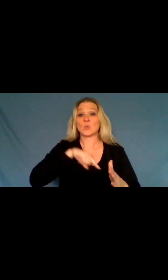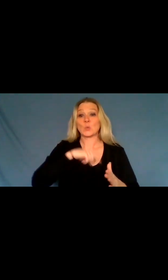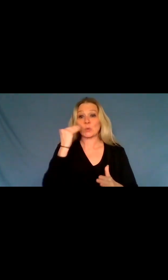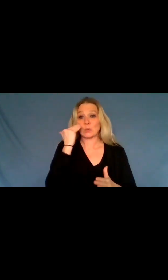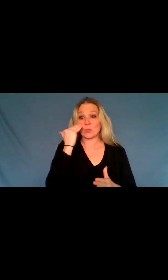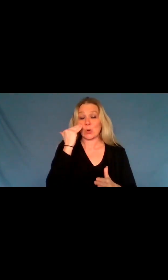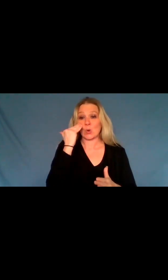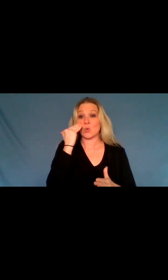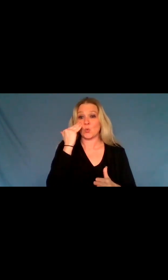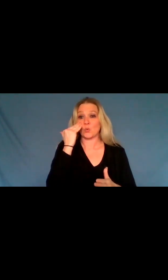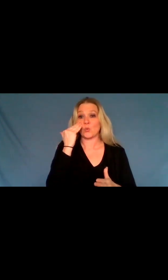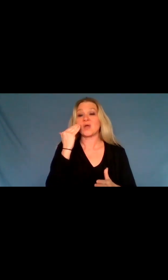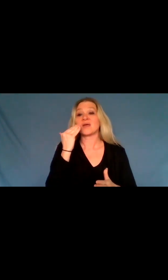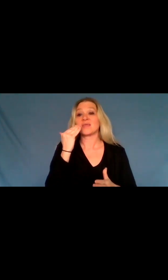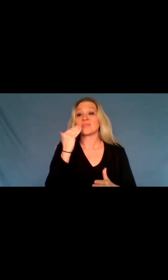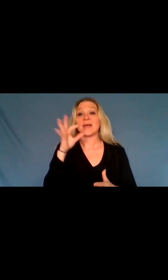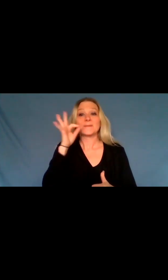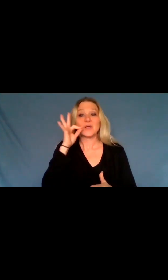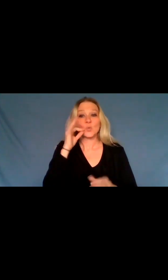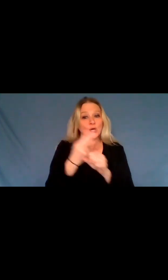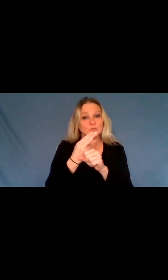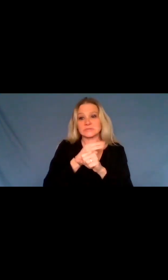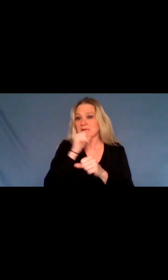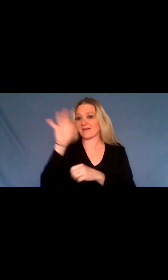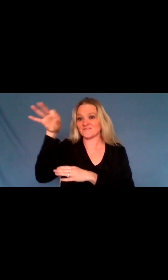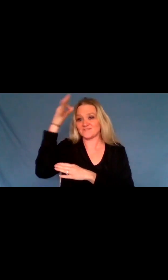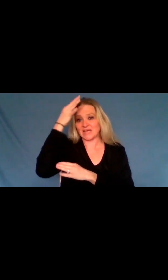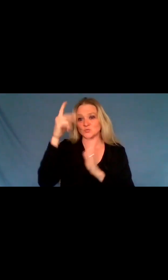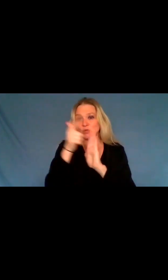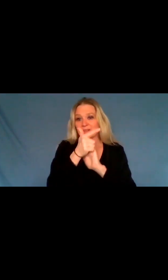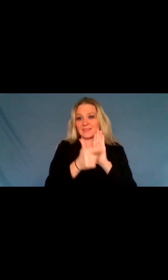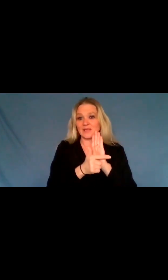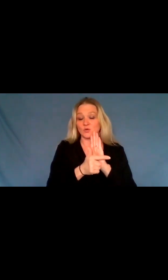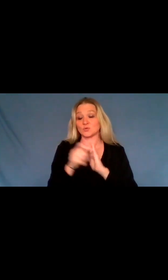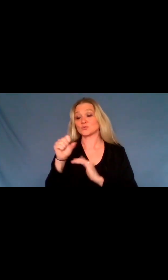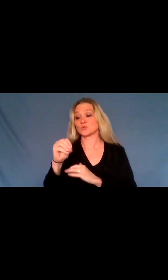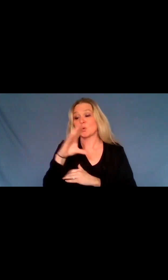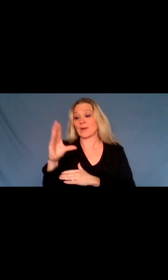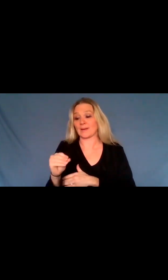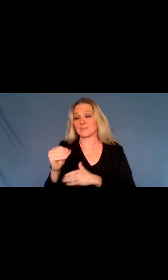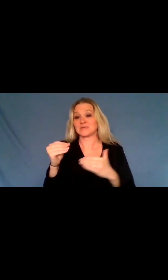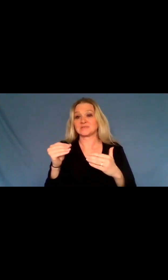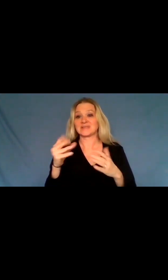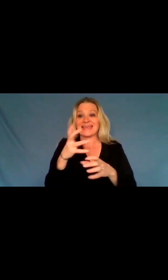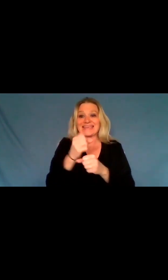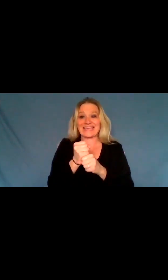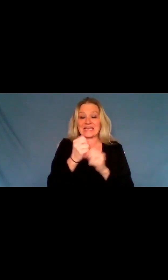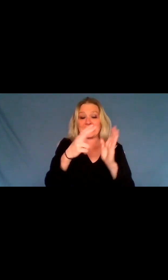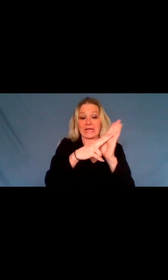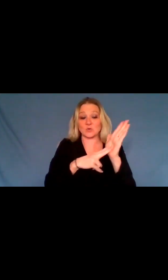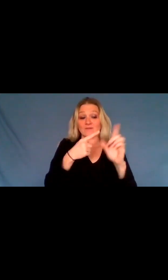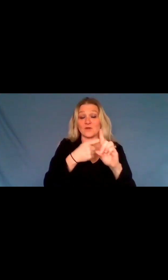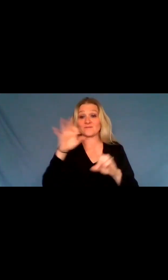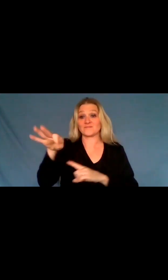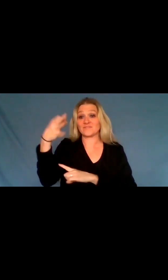not federally legal. And so companies that have receive federal contracts or federal